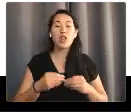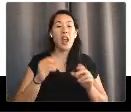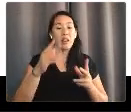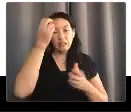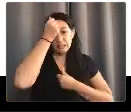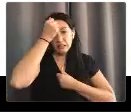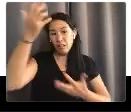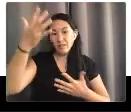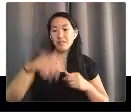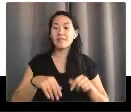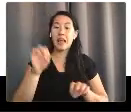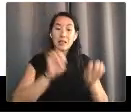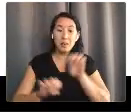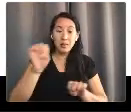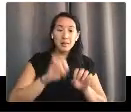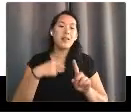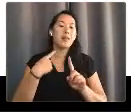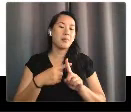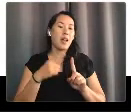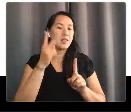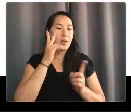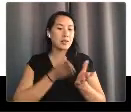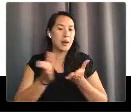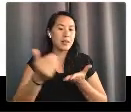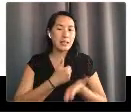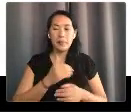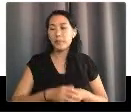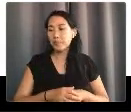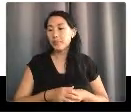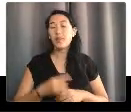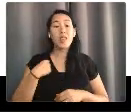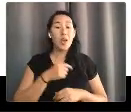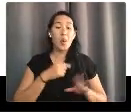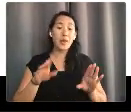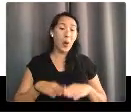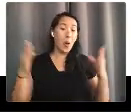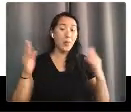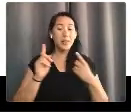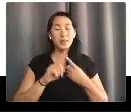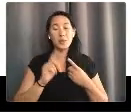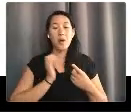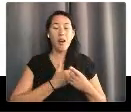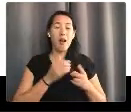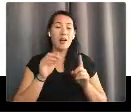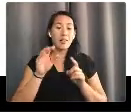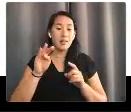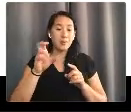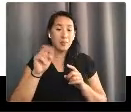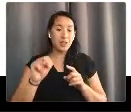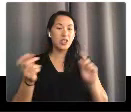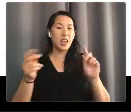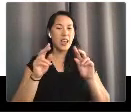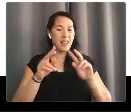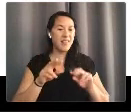decolonization, experimentation, and transparency. And we are open to our vision, mission, and value statement evolving as